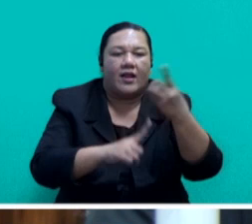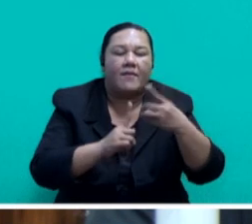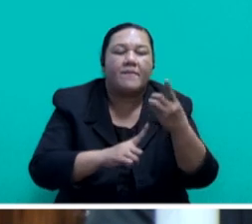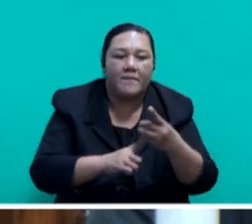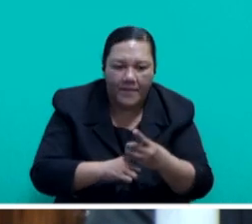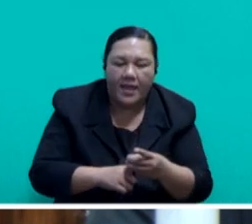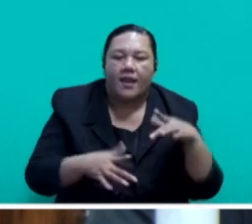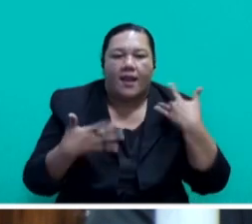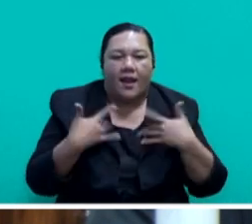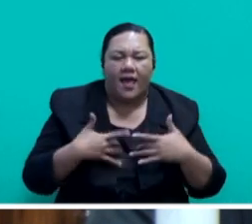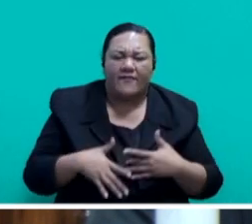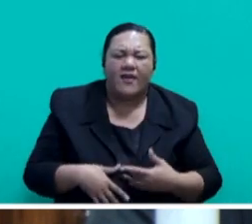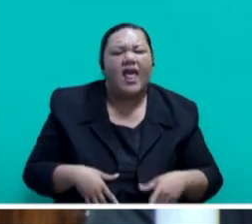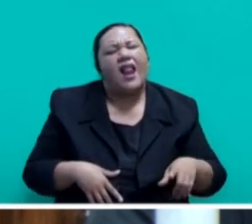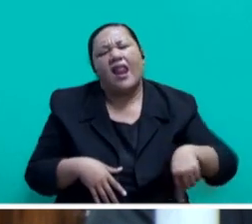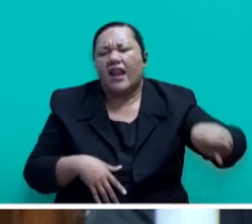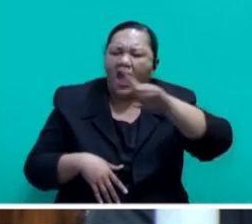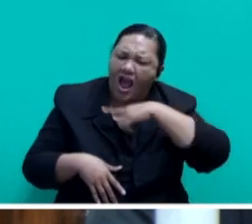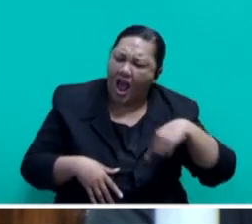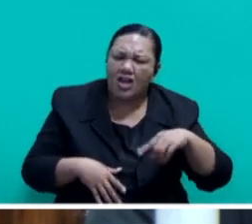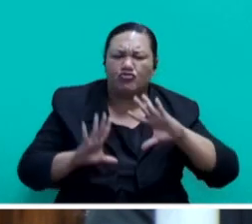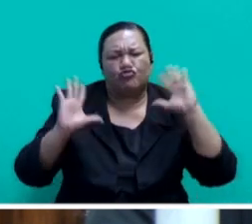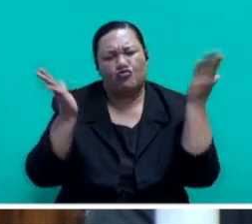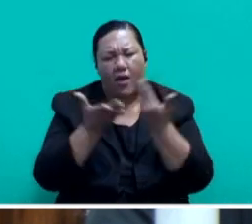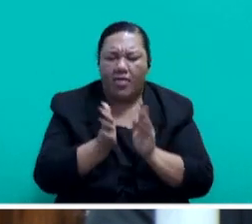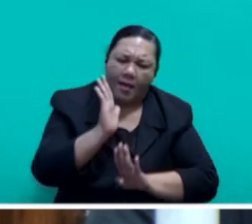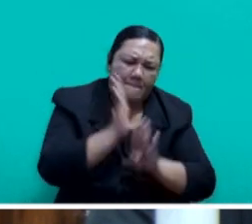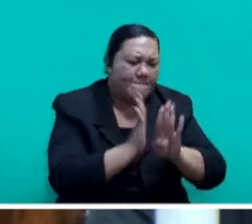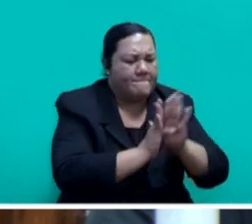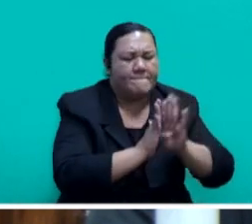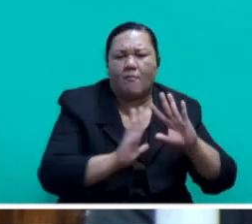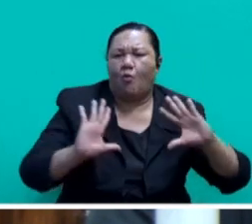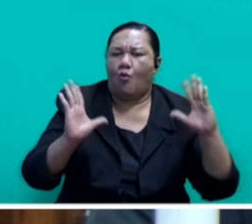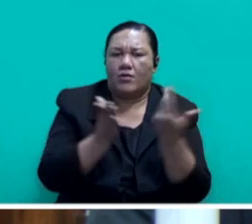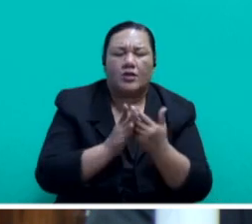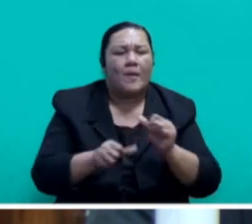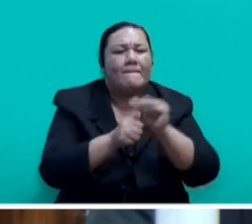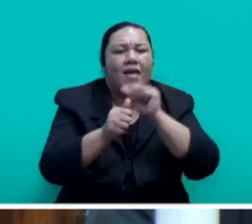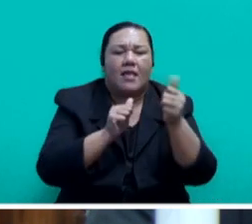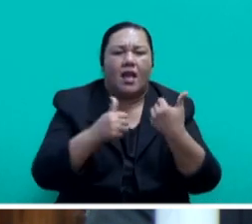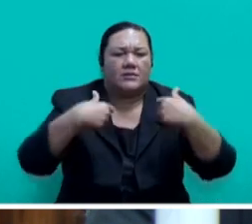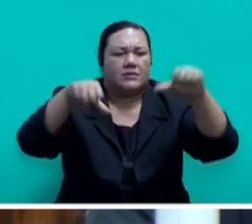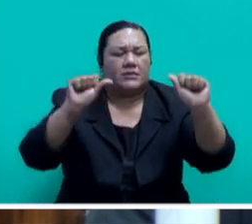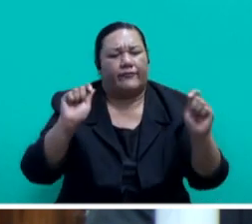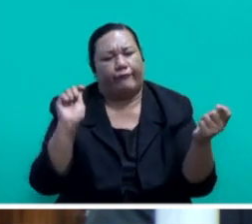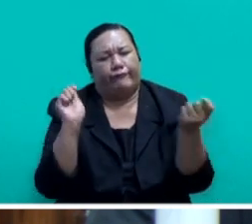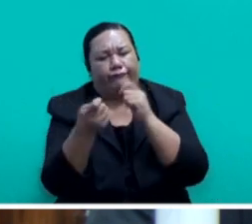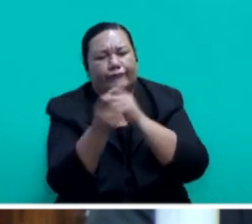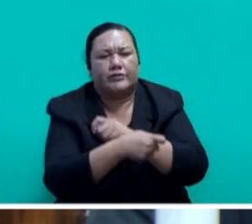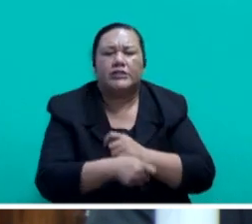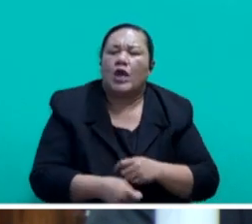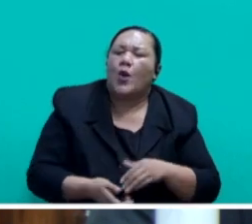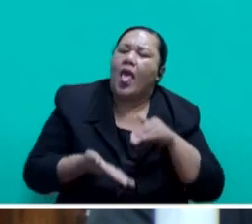Let us rise together, driven by compassion and a burning desire for change. Let us extend a helping hand to those in